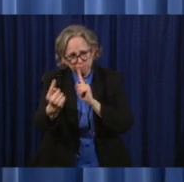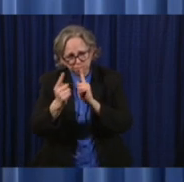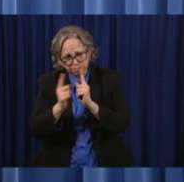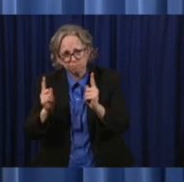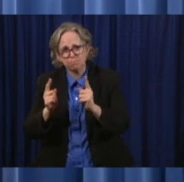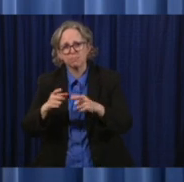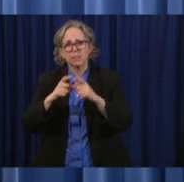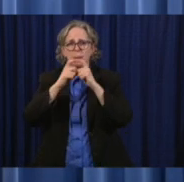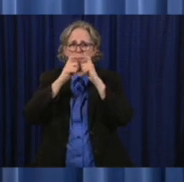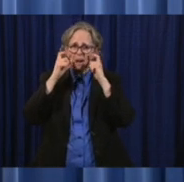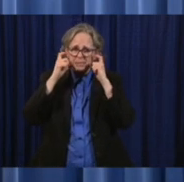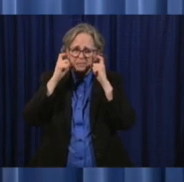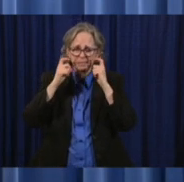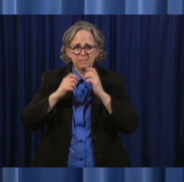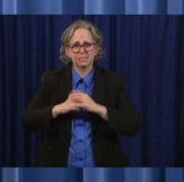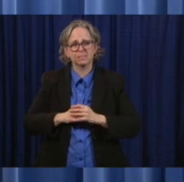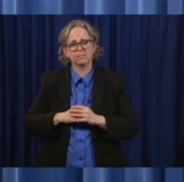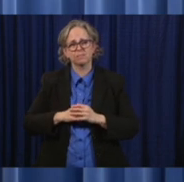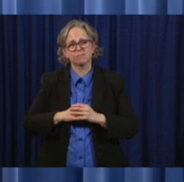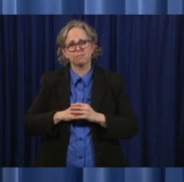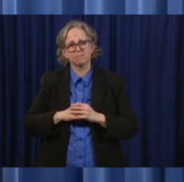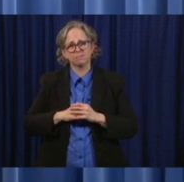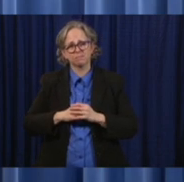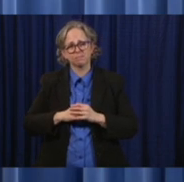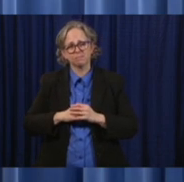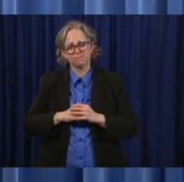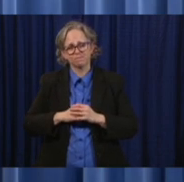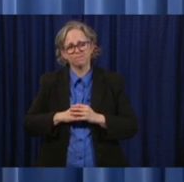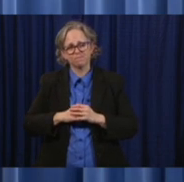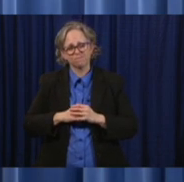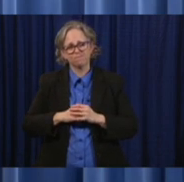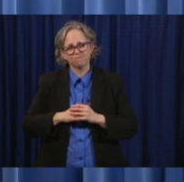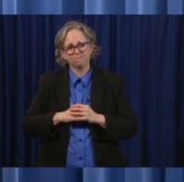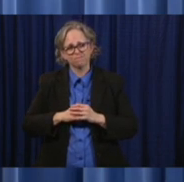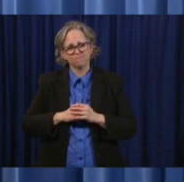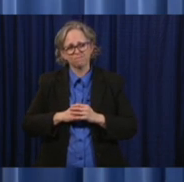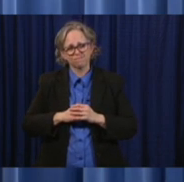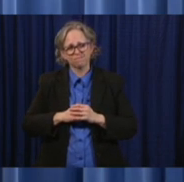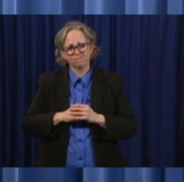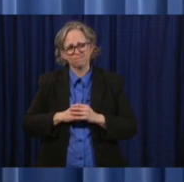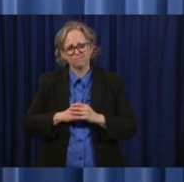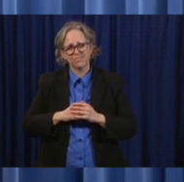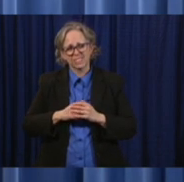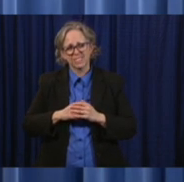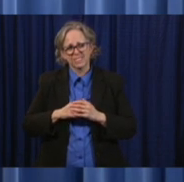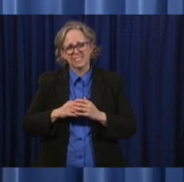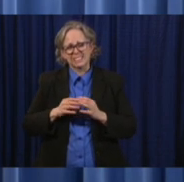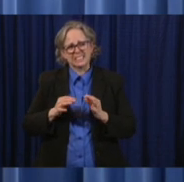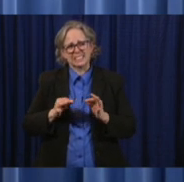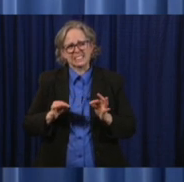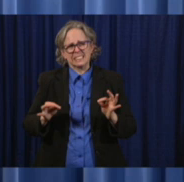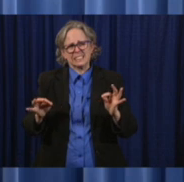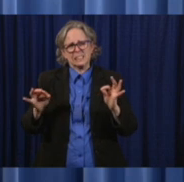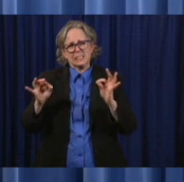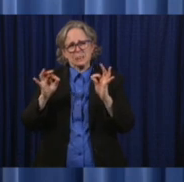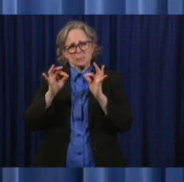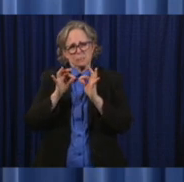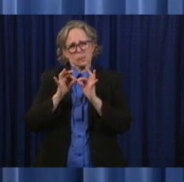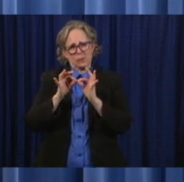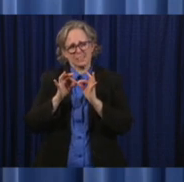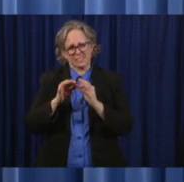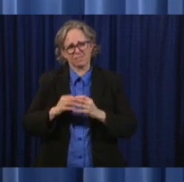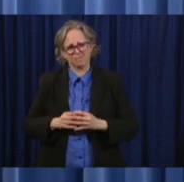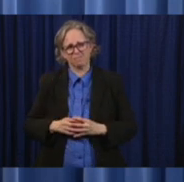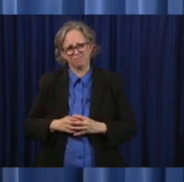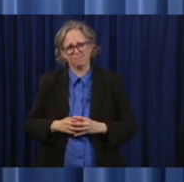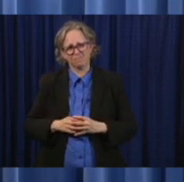the mask is just so very, very, very important. And so what we can